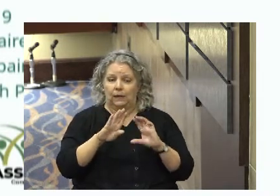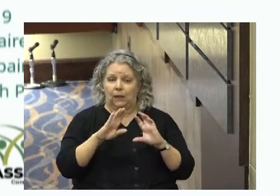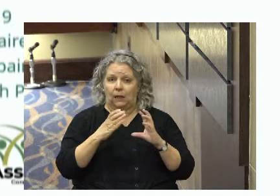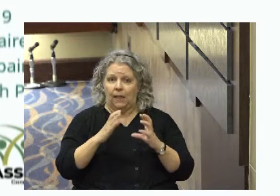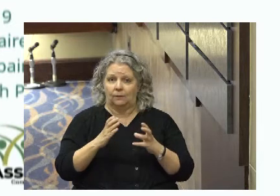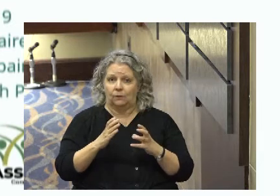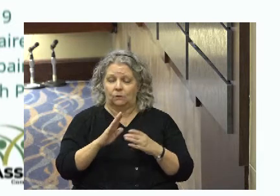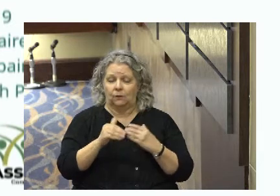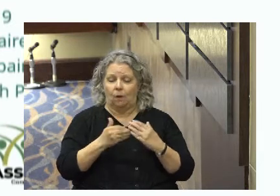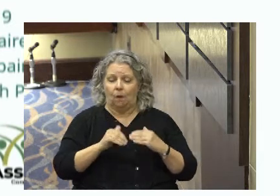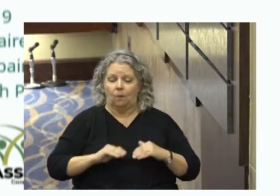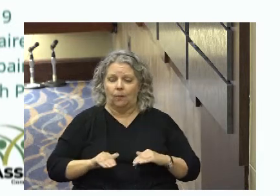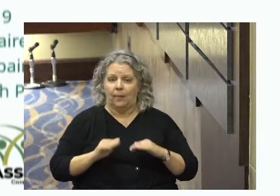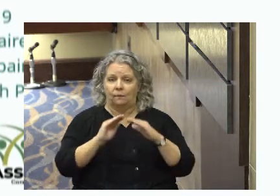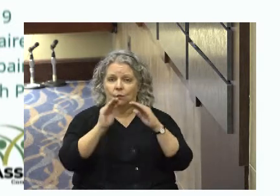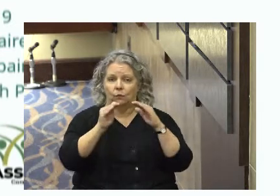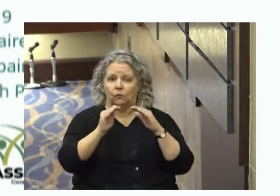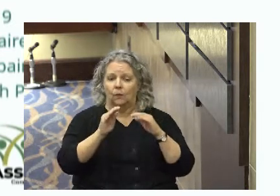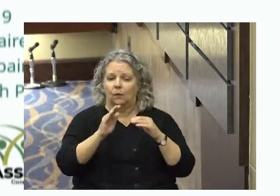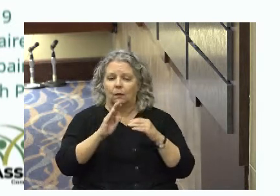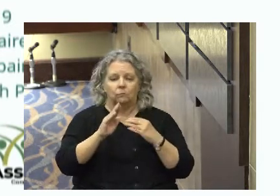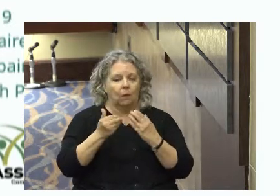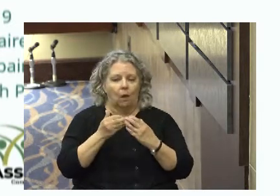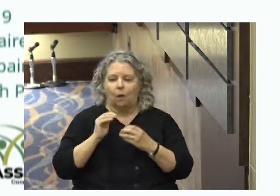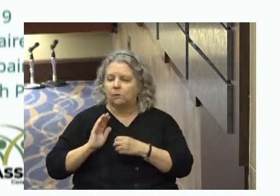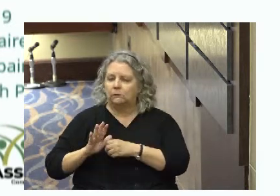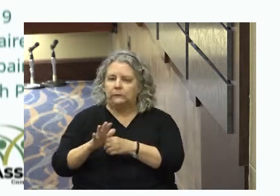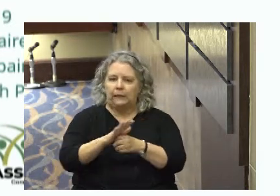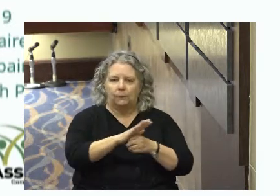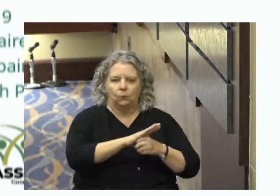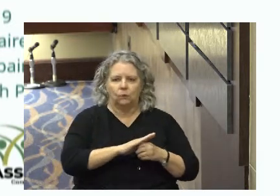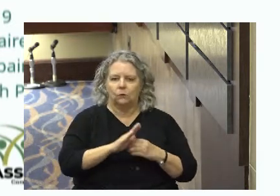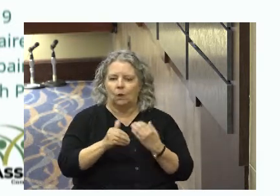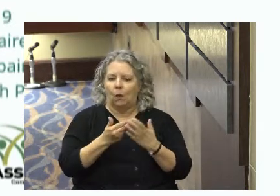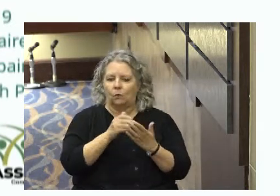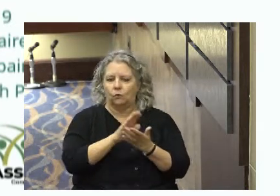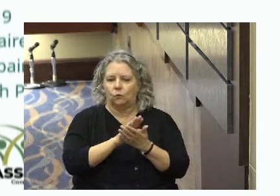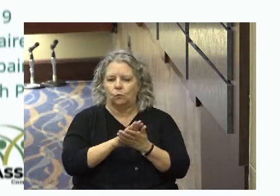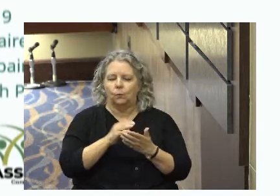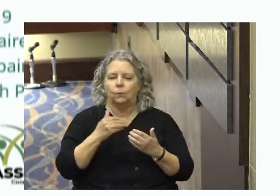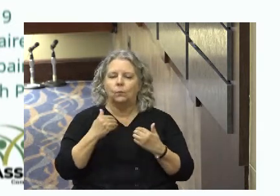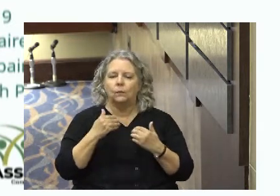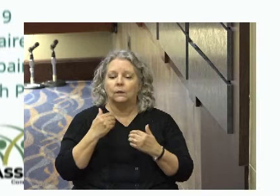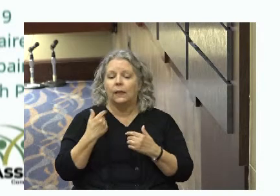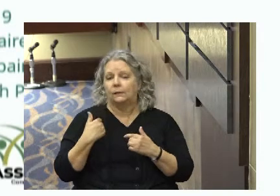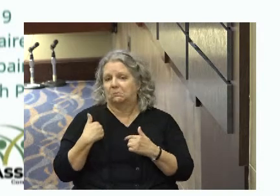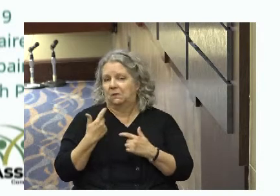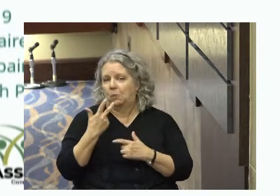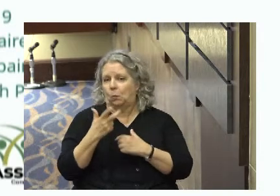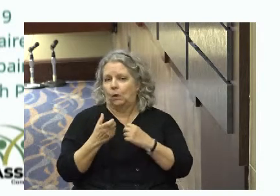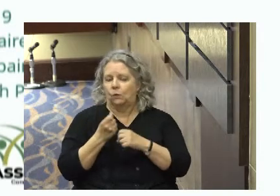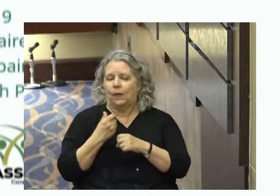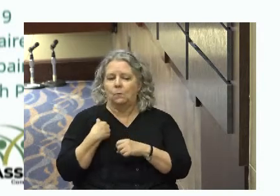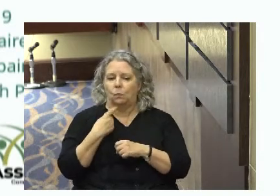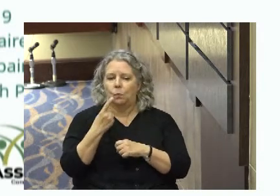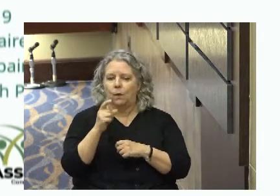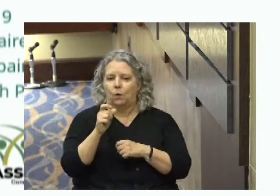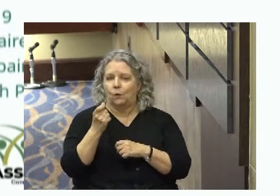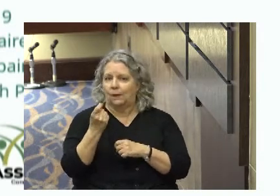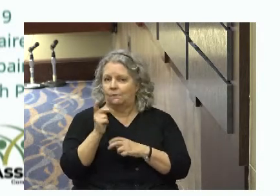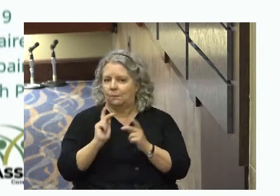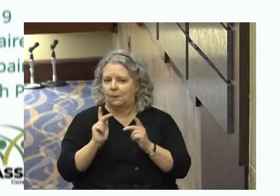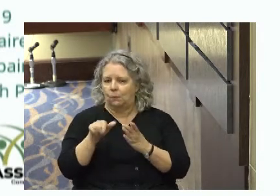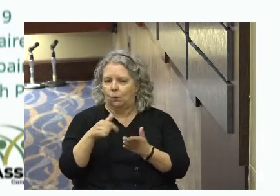in neighborhoods and schools, and we've had about 111 people graduate in the last 3 years. But the more exciting thing is